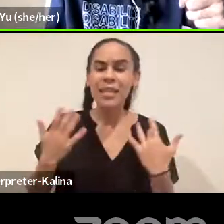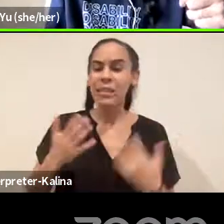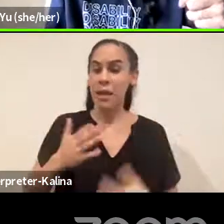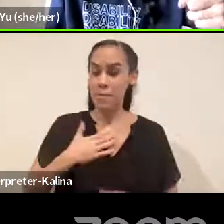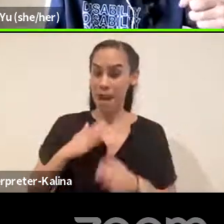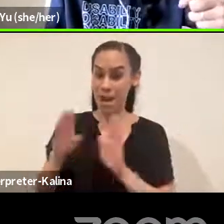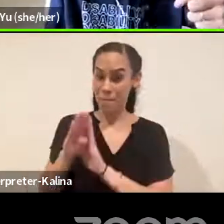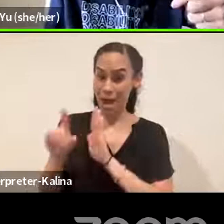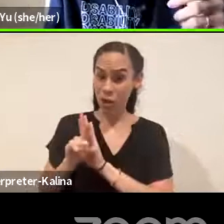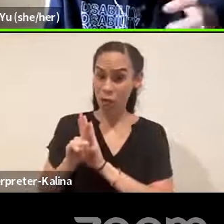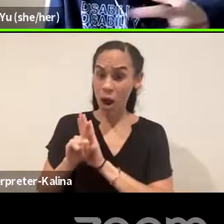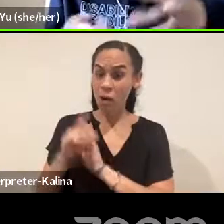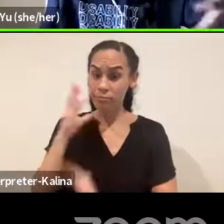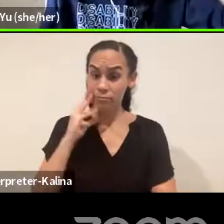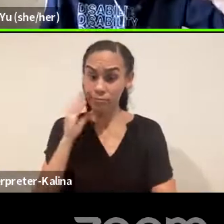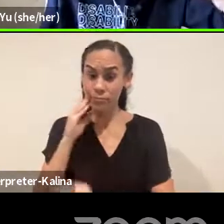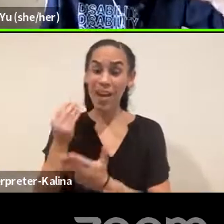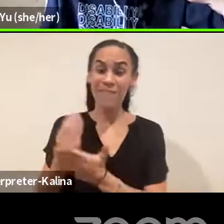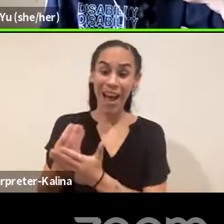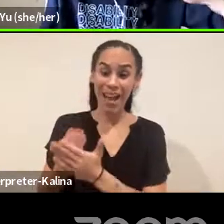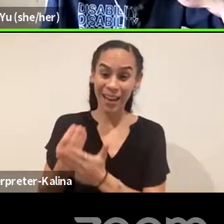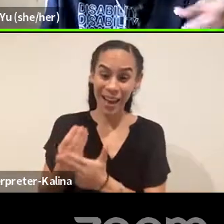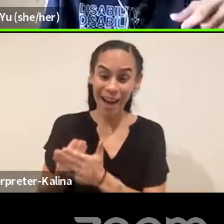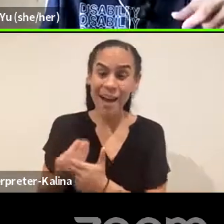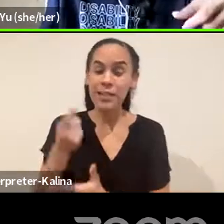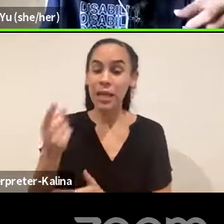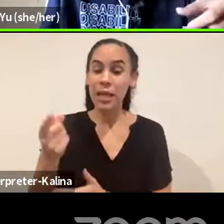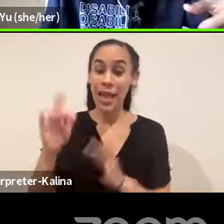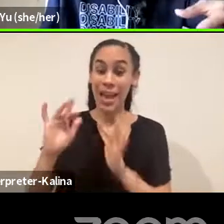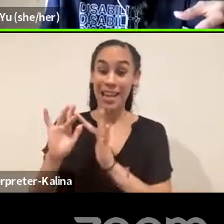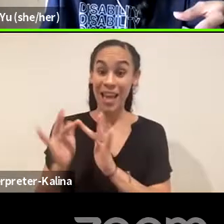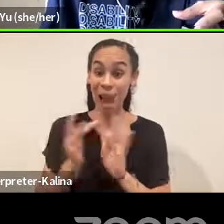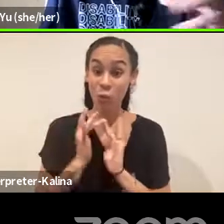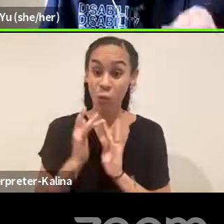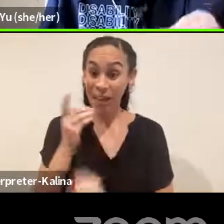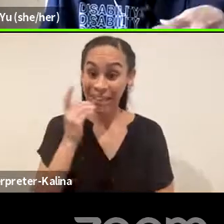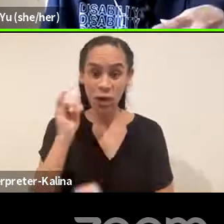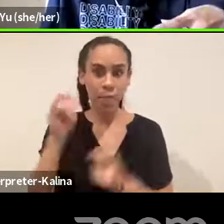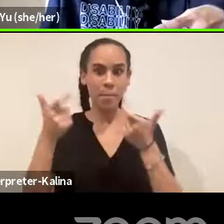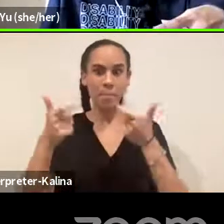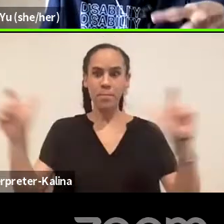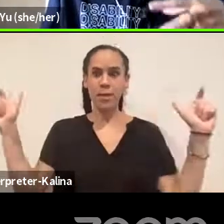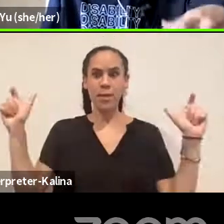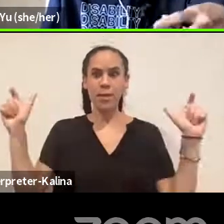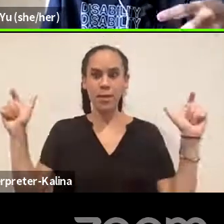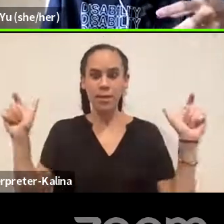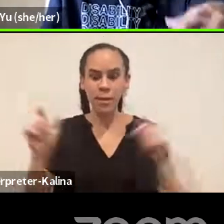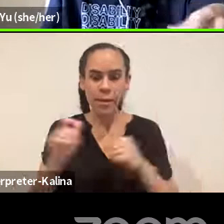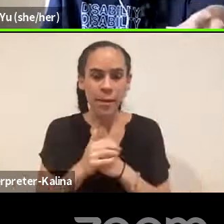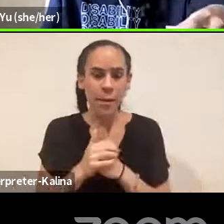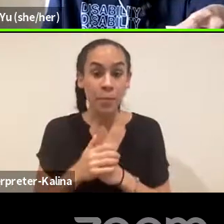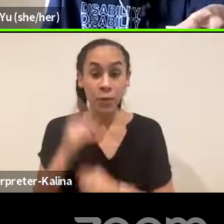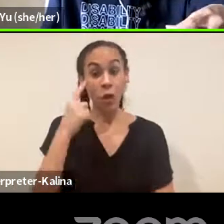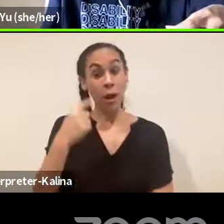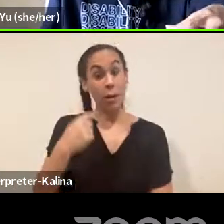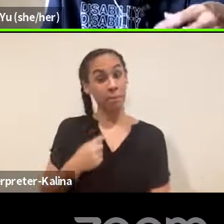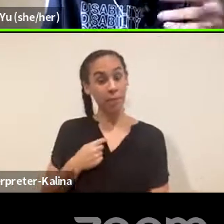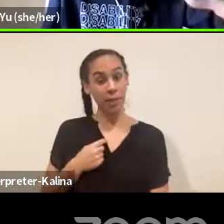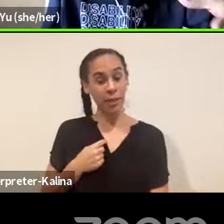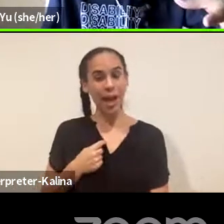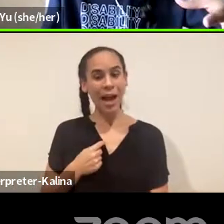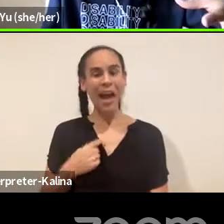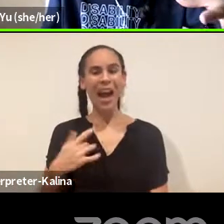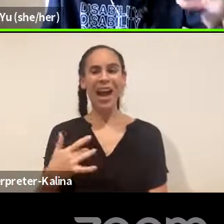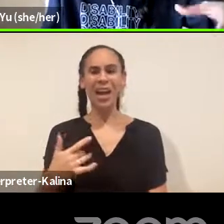finance, and networking dinners were a big thing. And so for me, what I actually found the